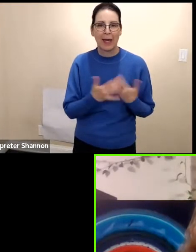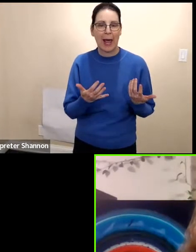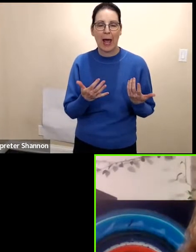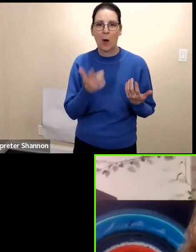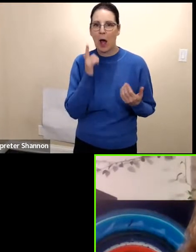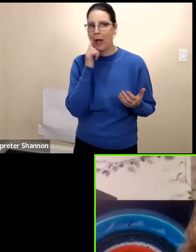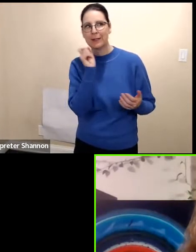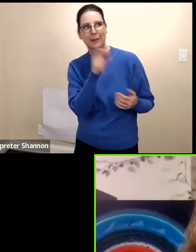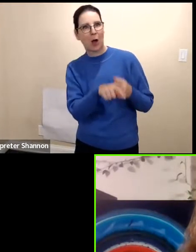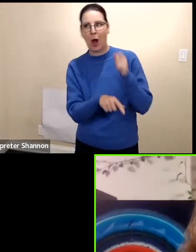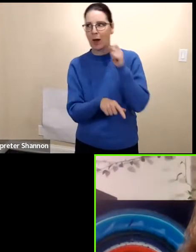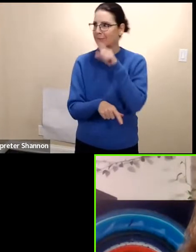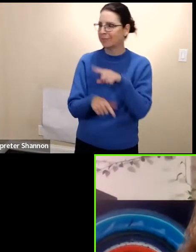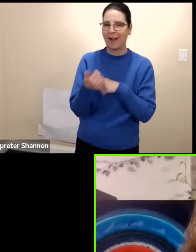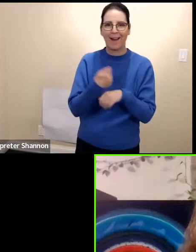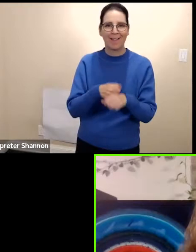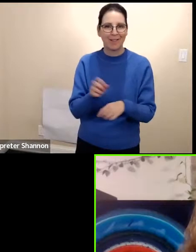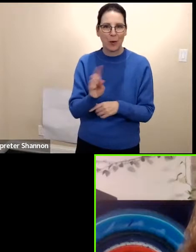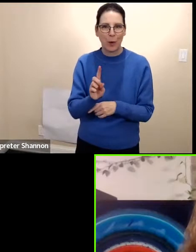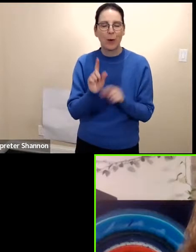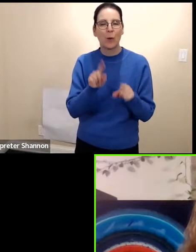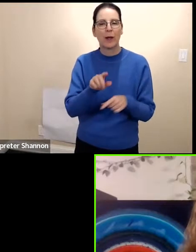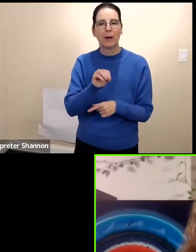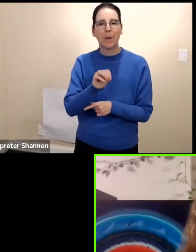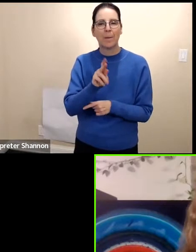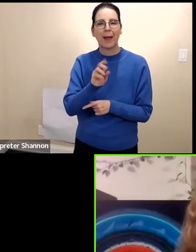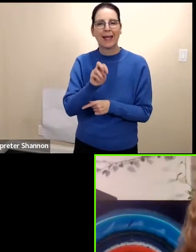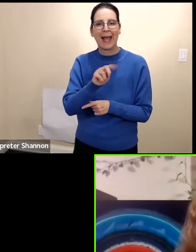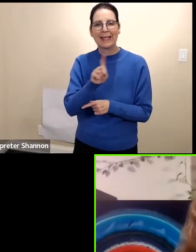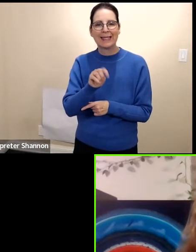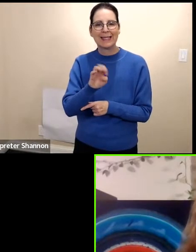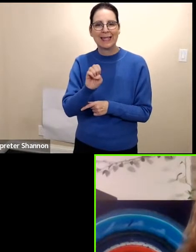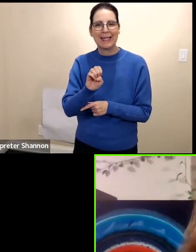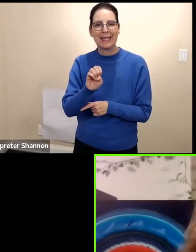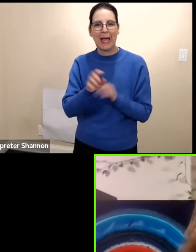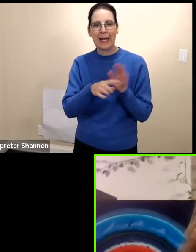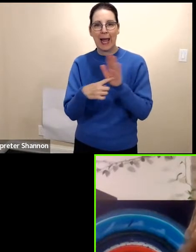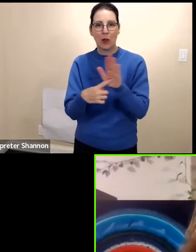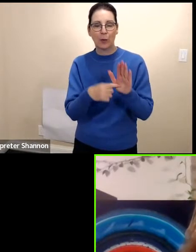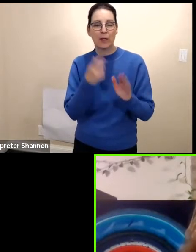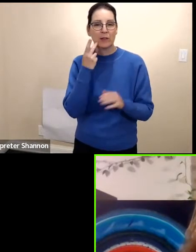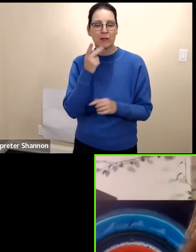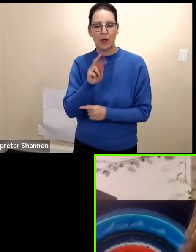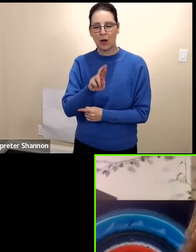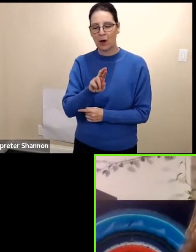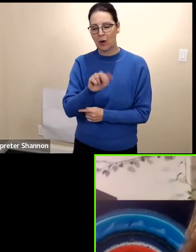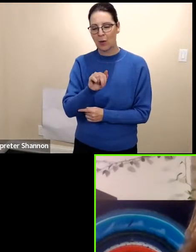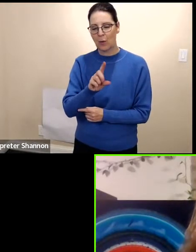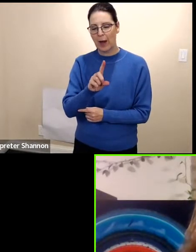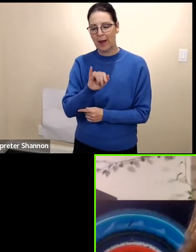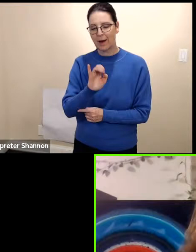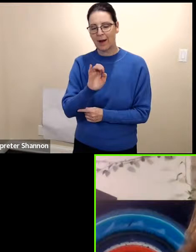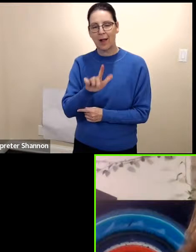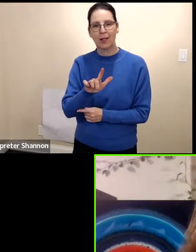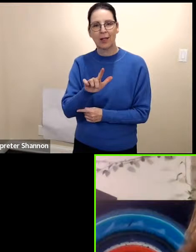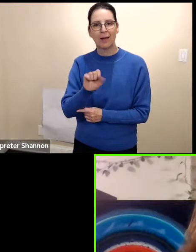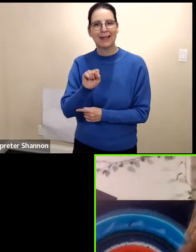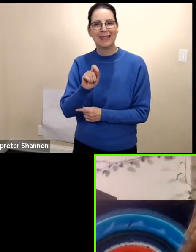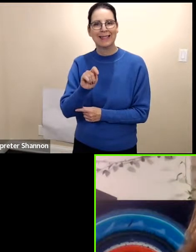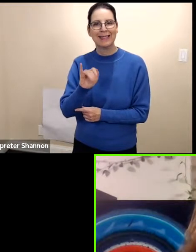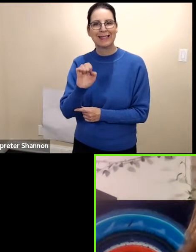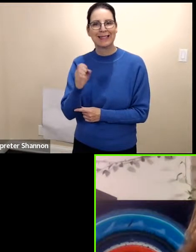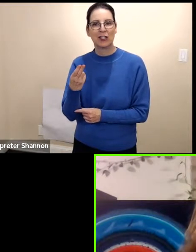um we went to the McKenzie gallery and looked at radical Stitch and that's a great another beautiful example of tinsel Stone